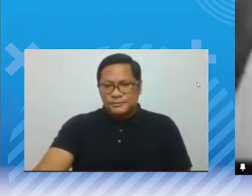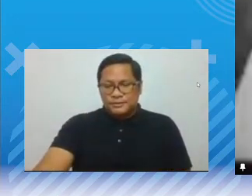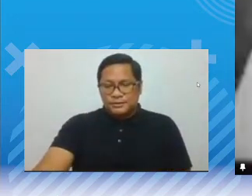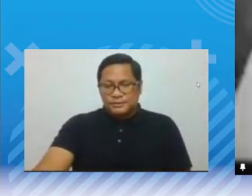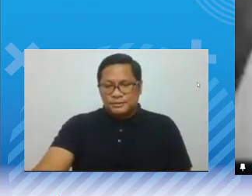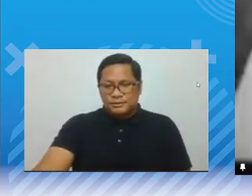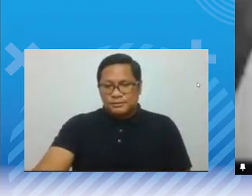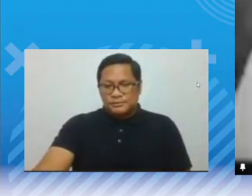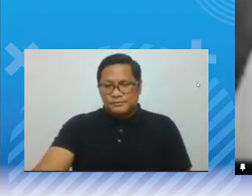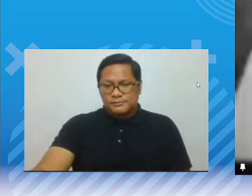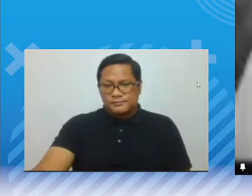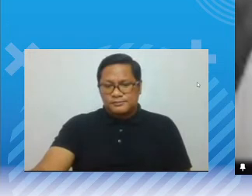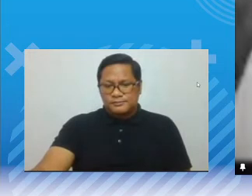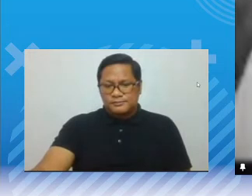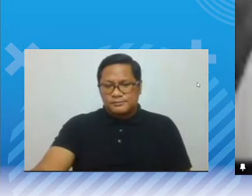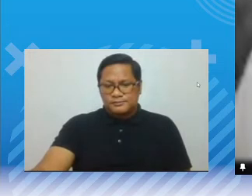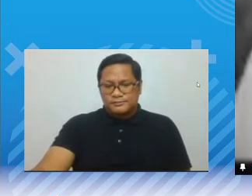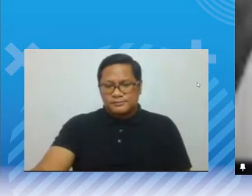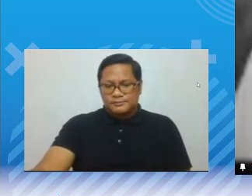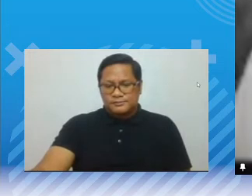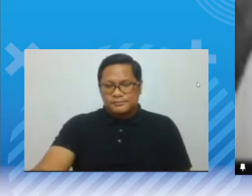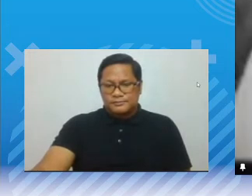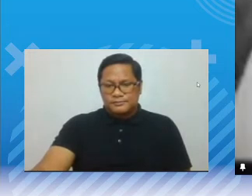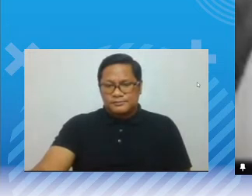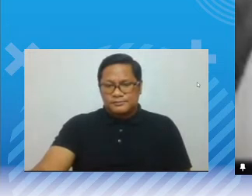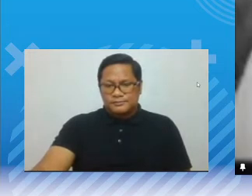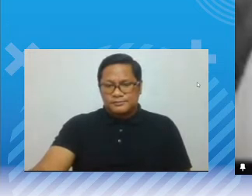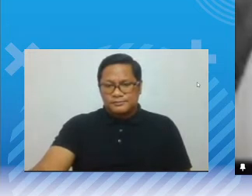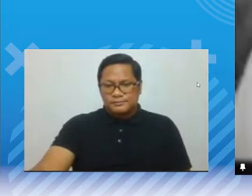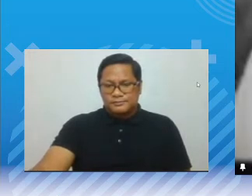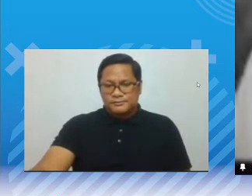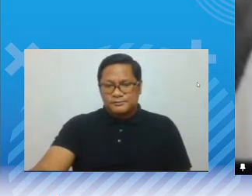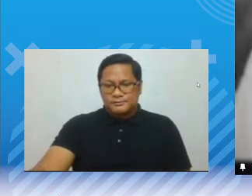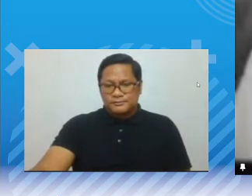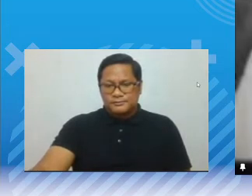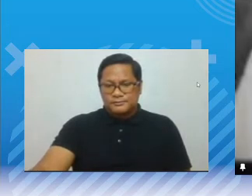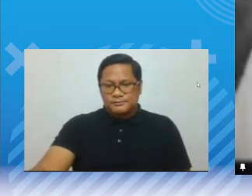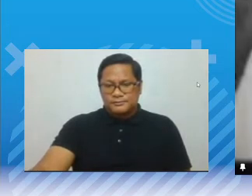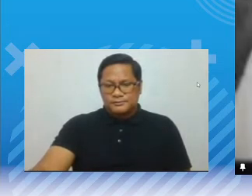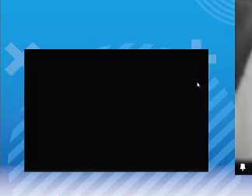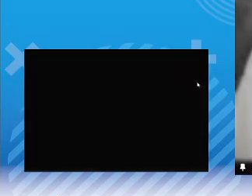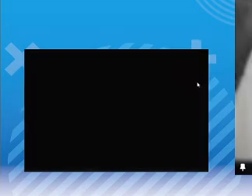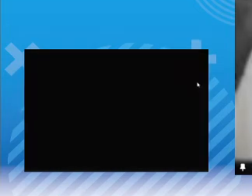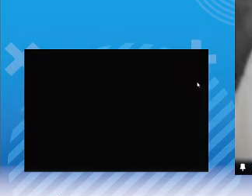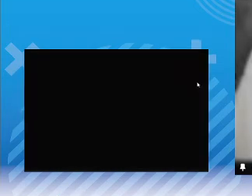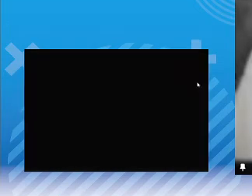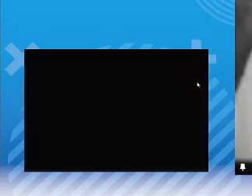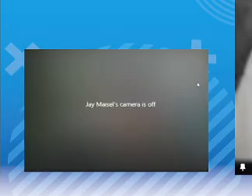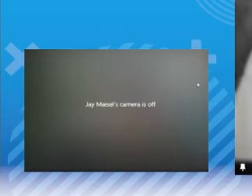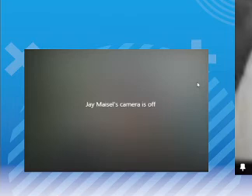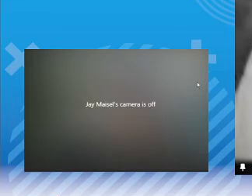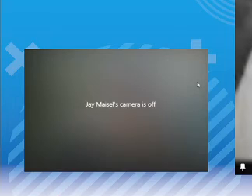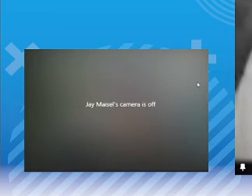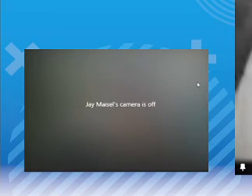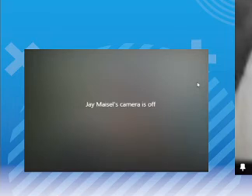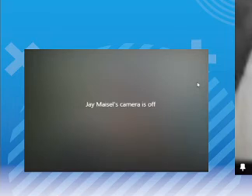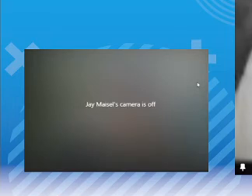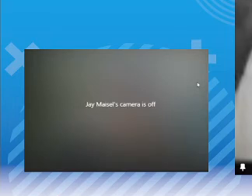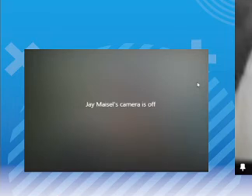to how the parents are going to go about the distance learning in their own homes.